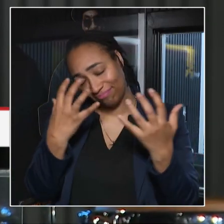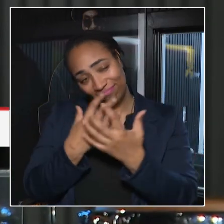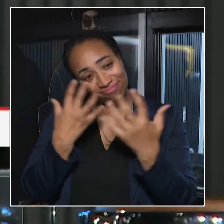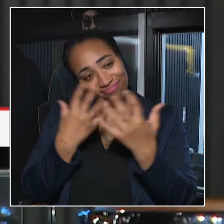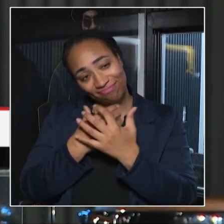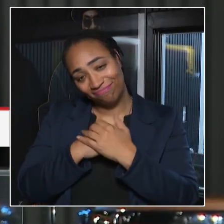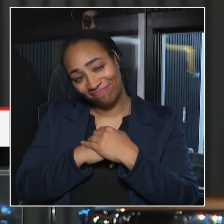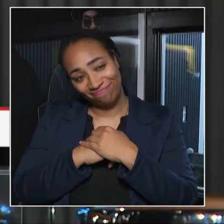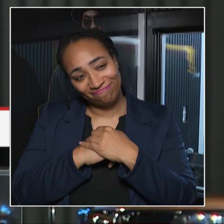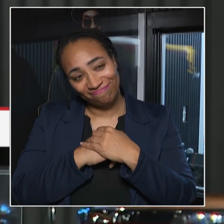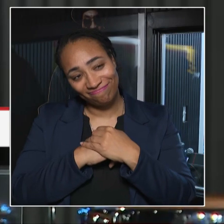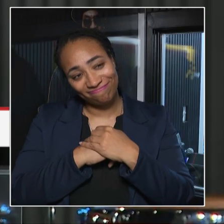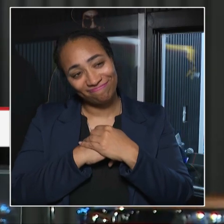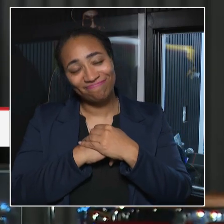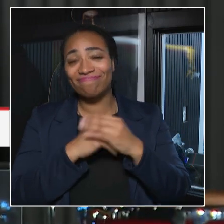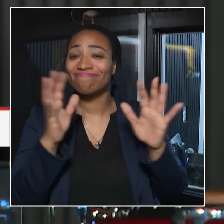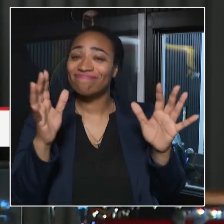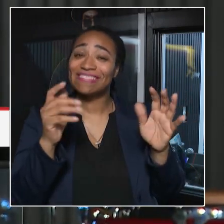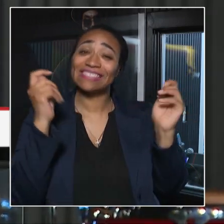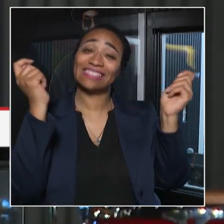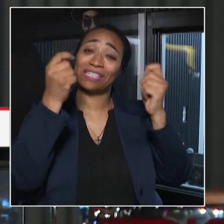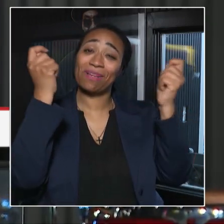the party forever.